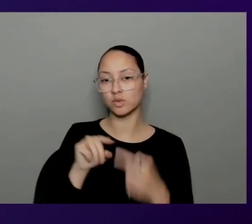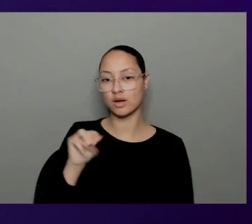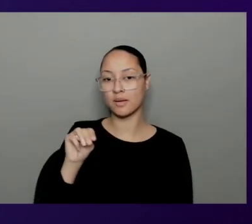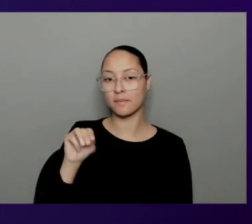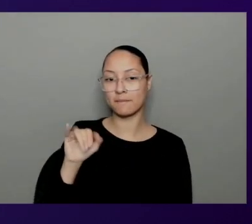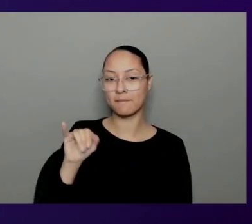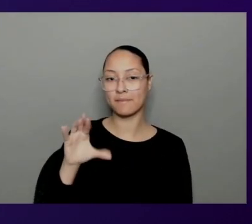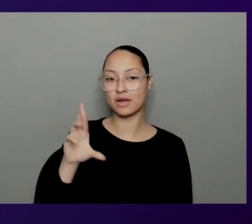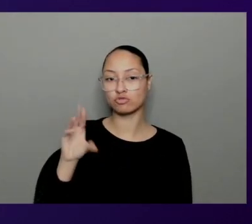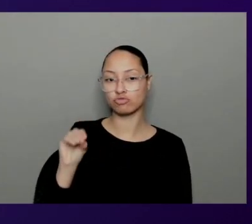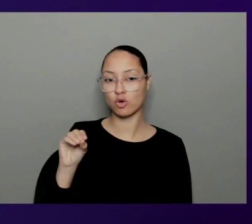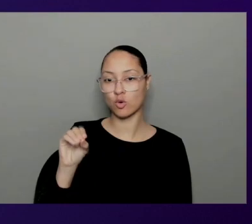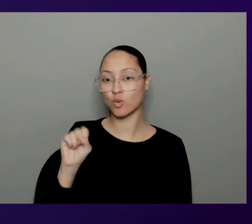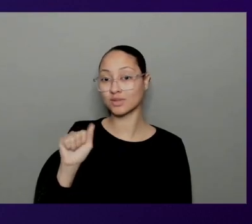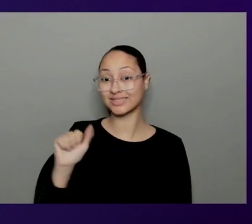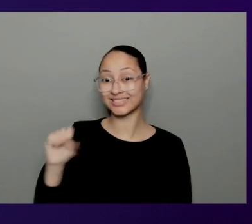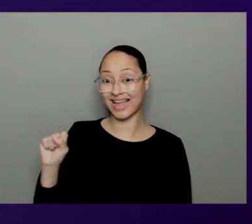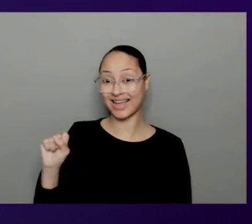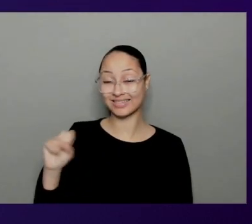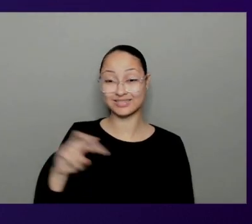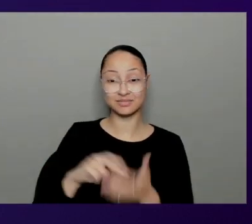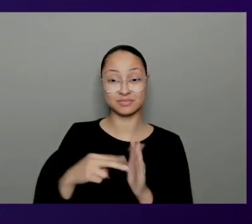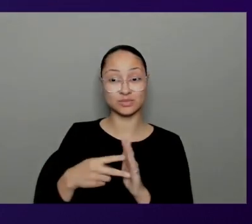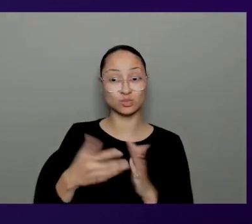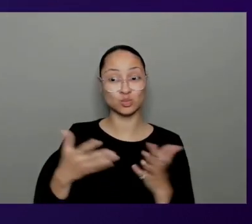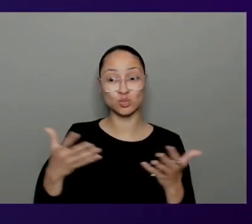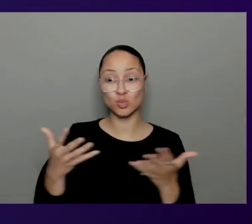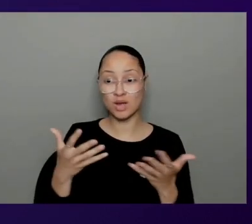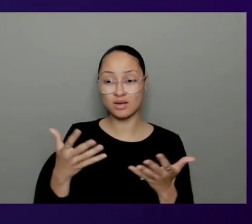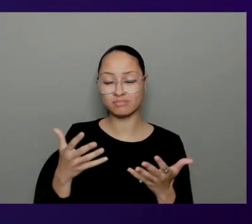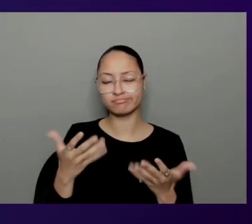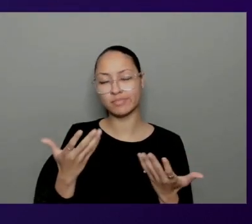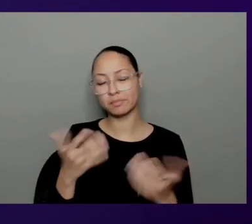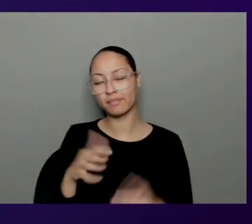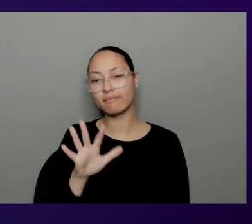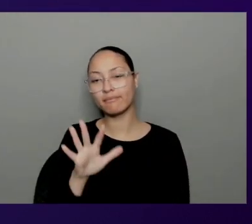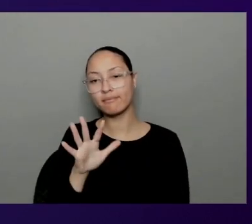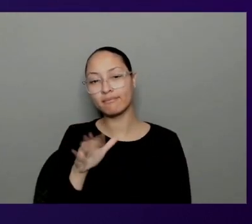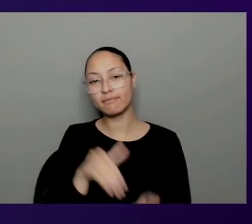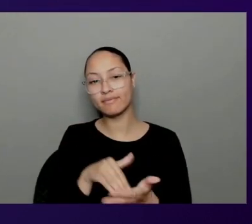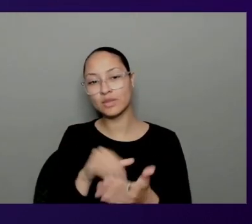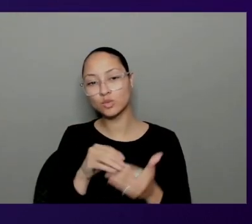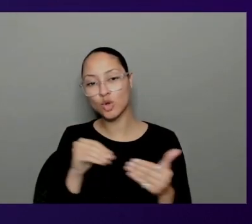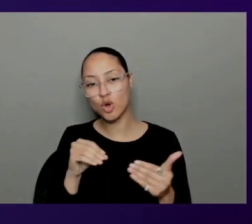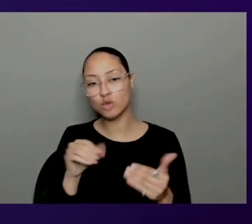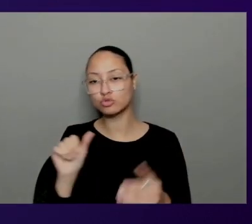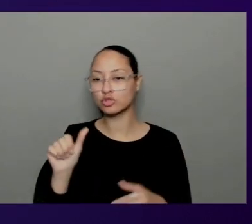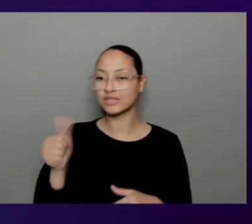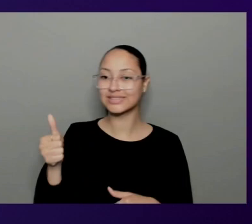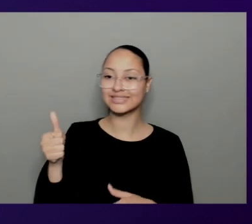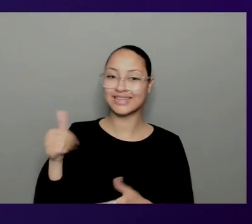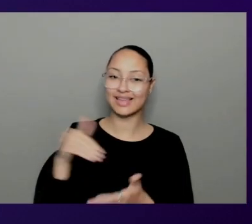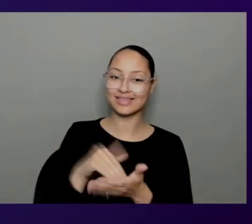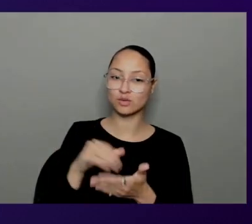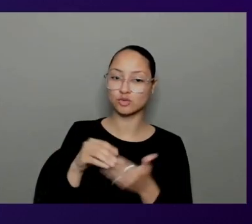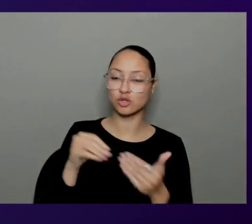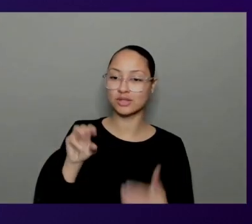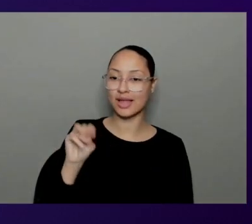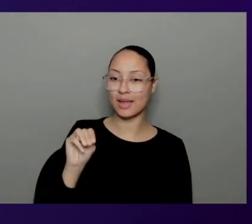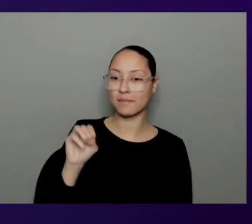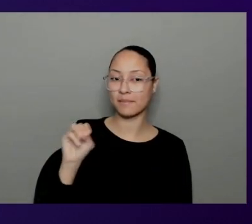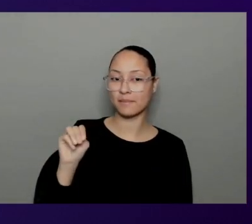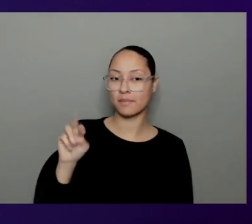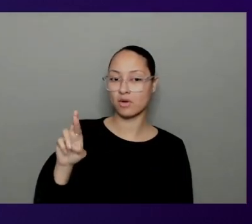we're really looking to get into that $5,000 to $10,000 MRR, that monthly recurring revenue. Okay. Now, for